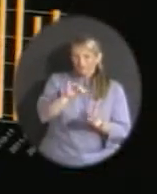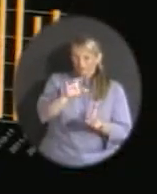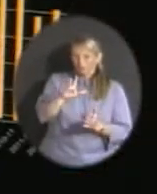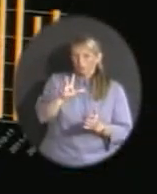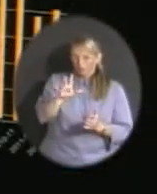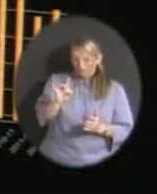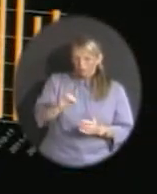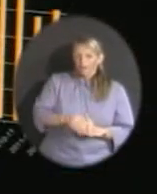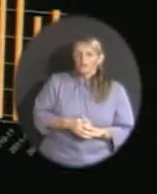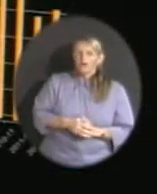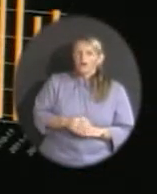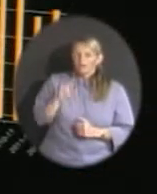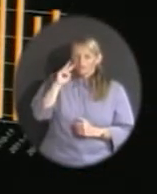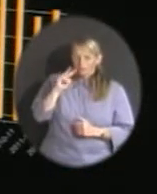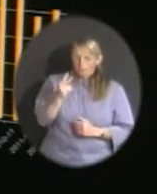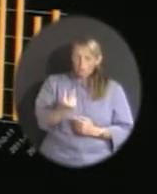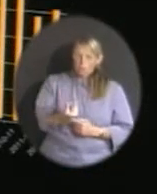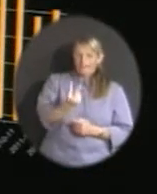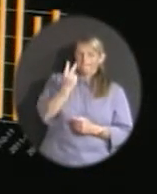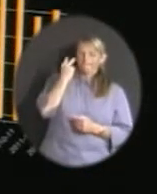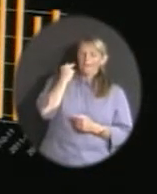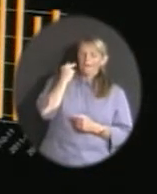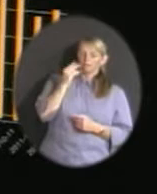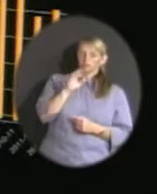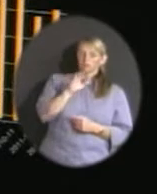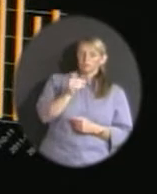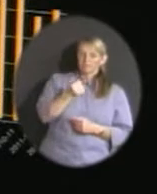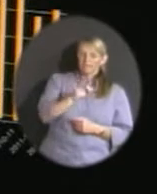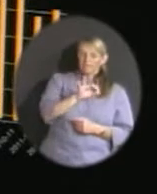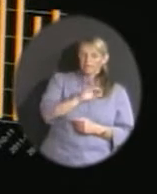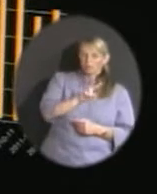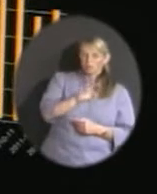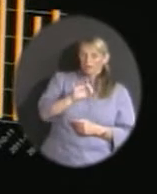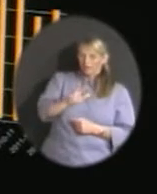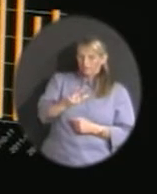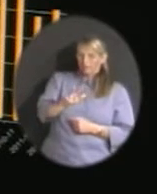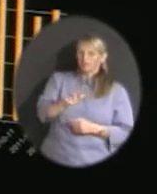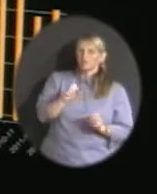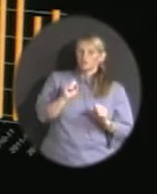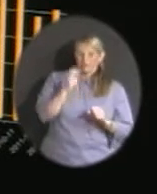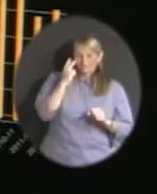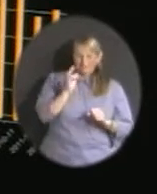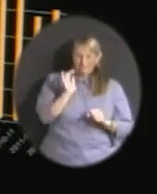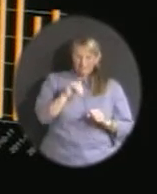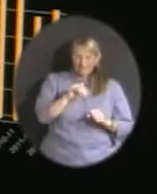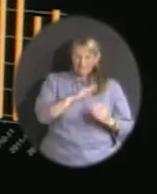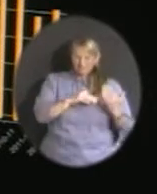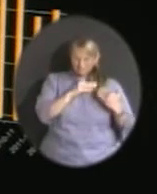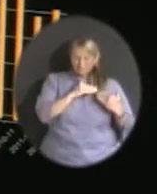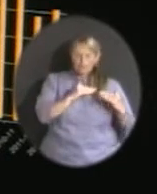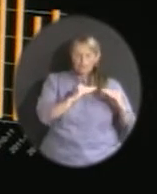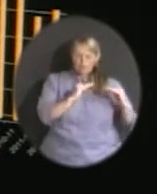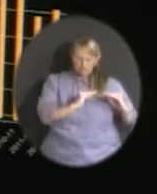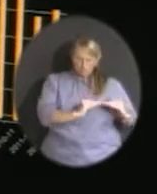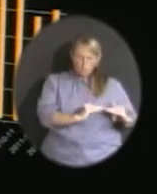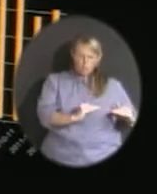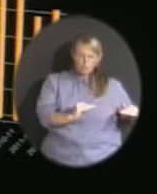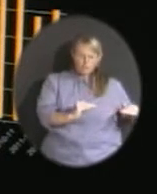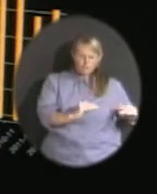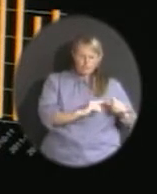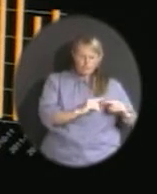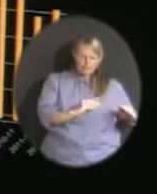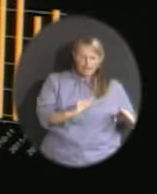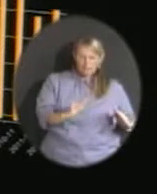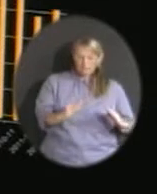that, back to 92, 93, you can see we were fairly low levels, and then this spike you see is the lawsuit